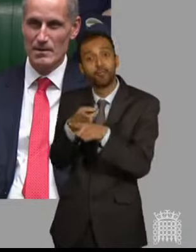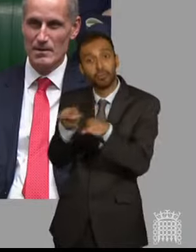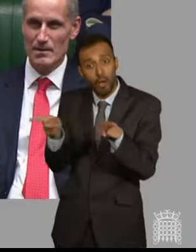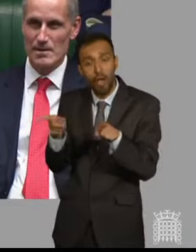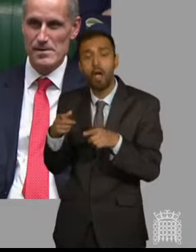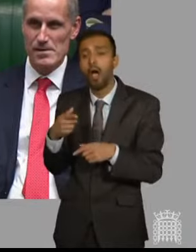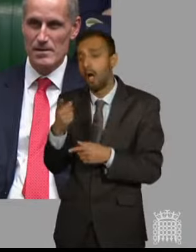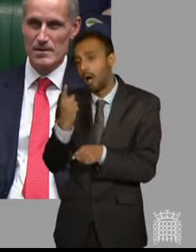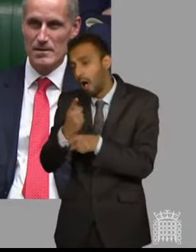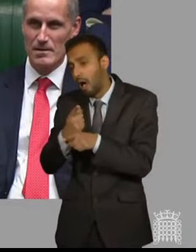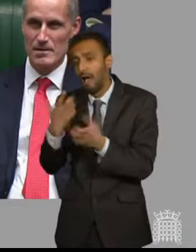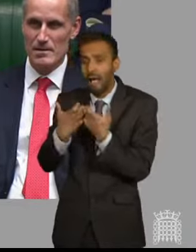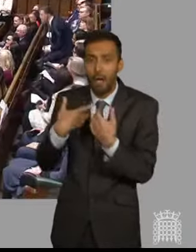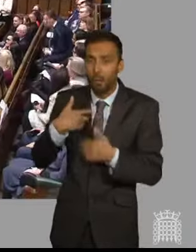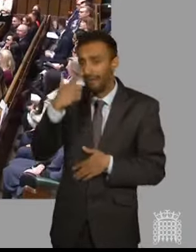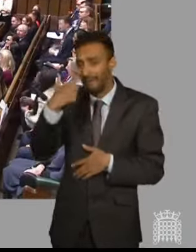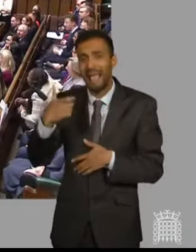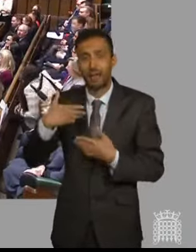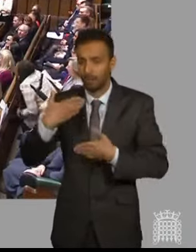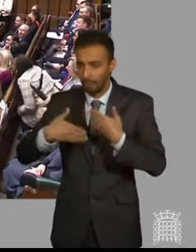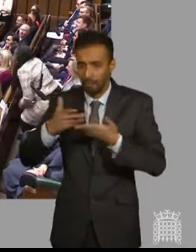for one of the proposed pilot areas?